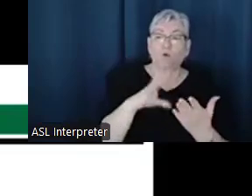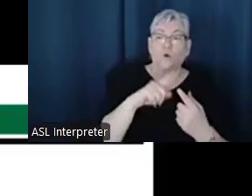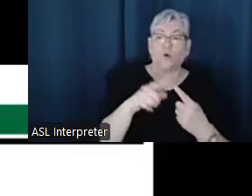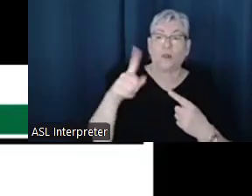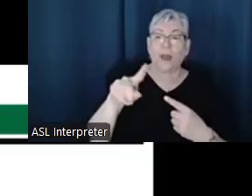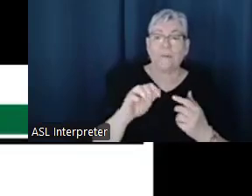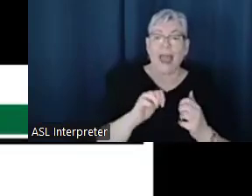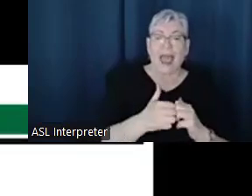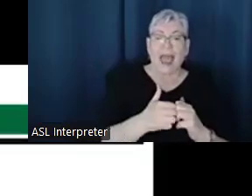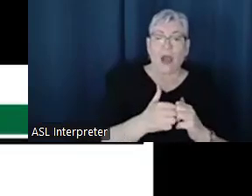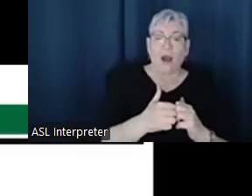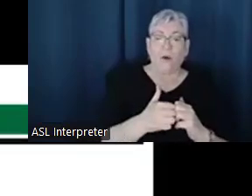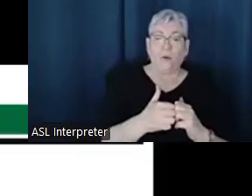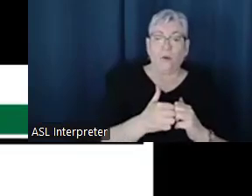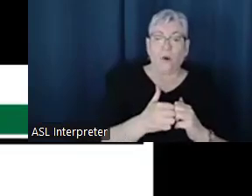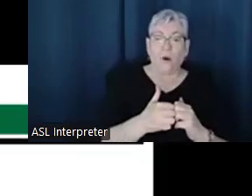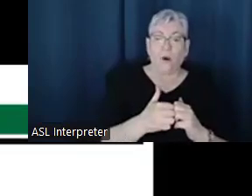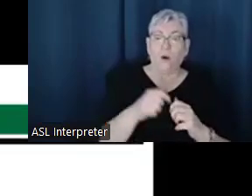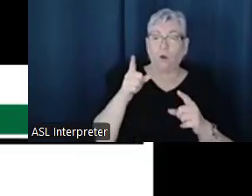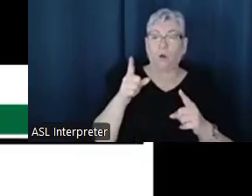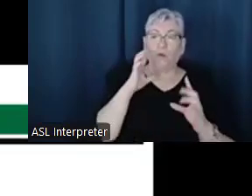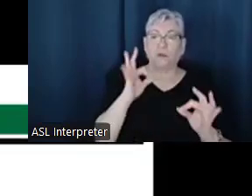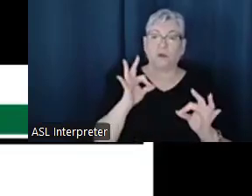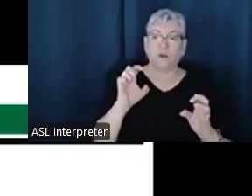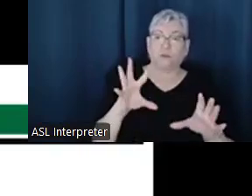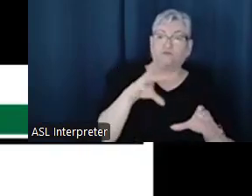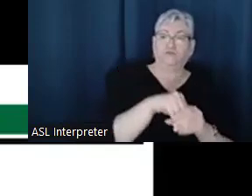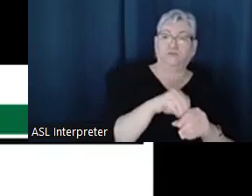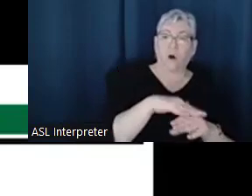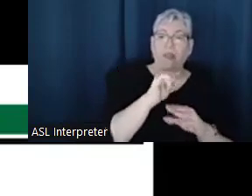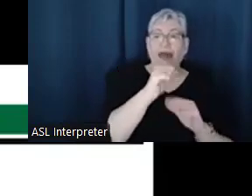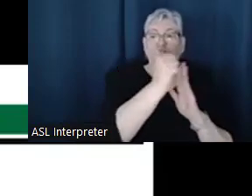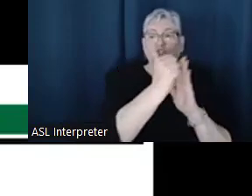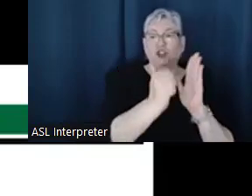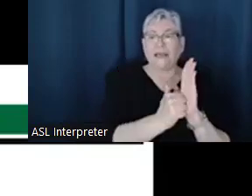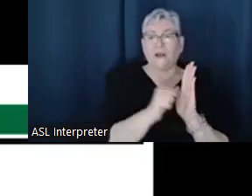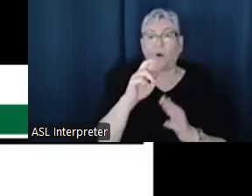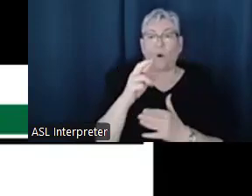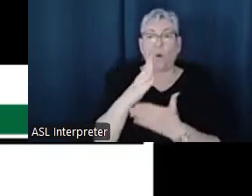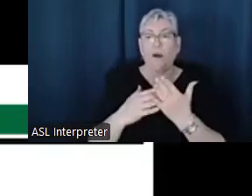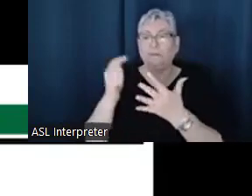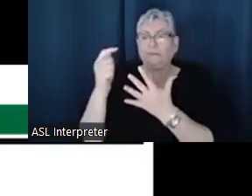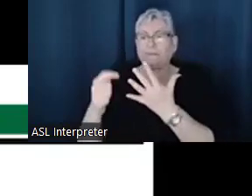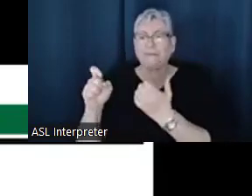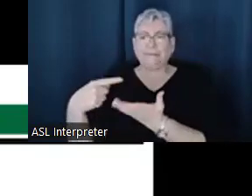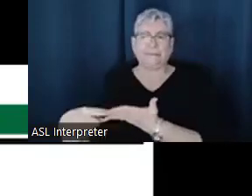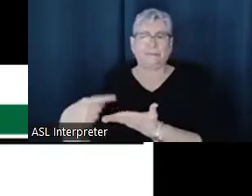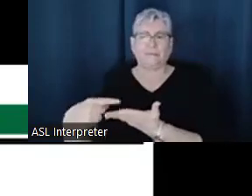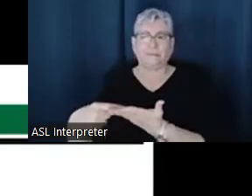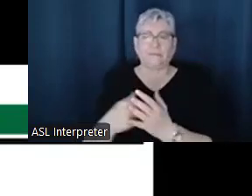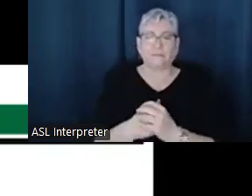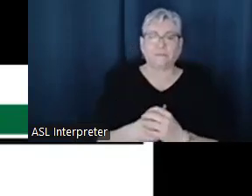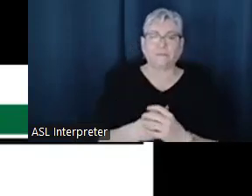decide what might be included on an agenda or what items need to be discussed. Really kind of